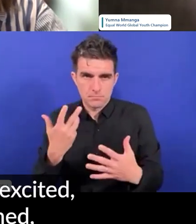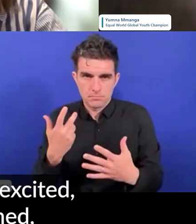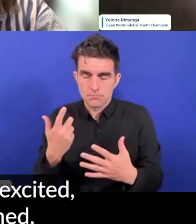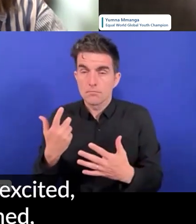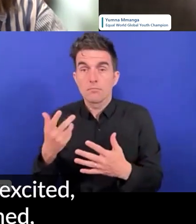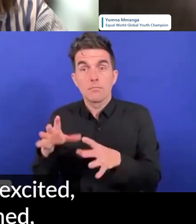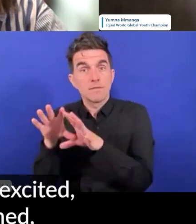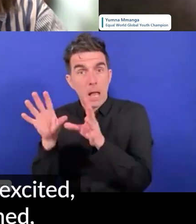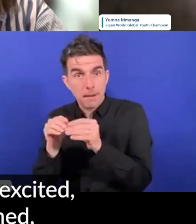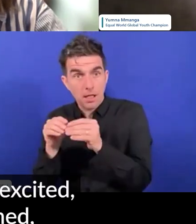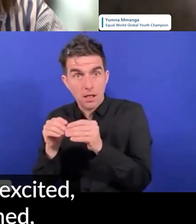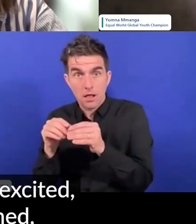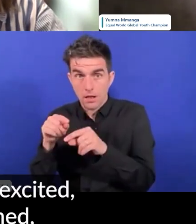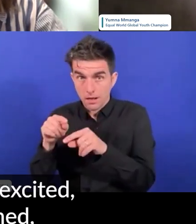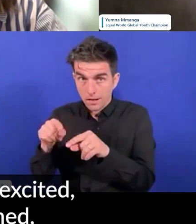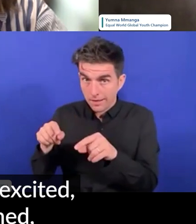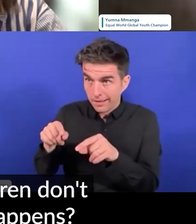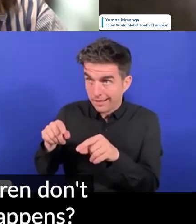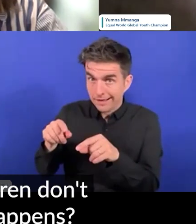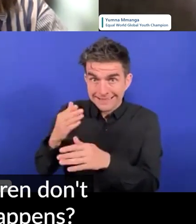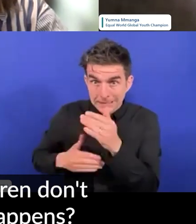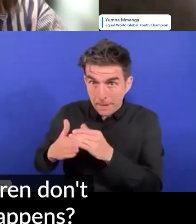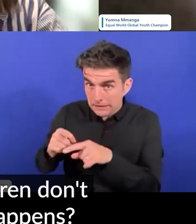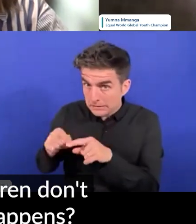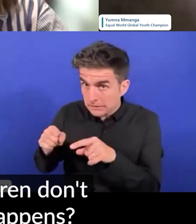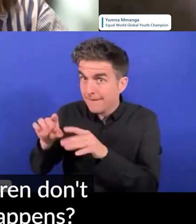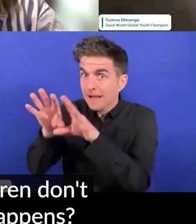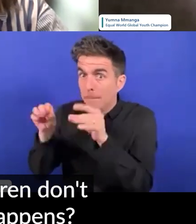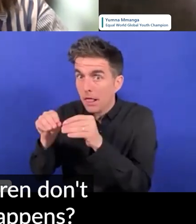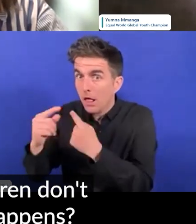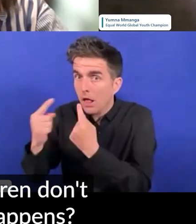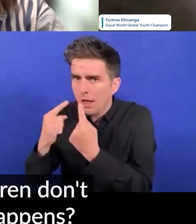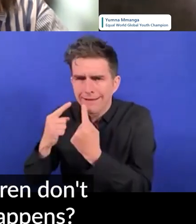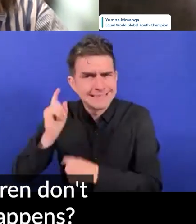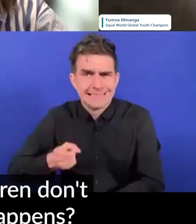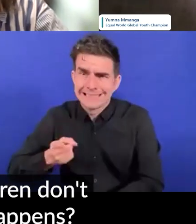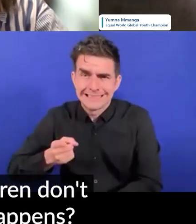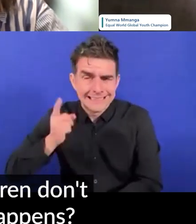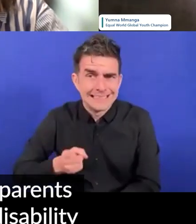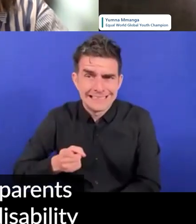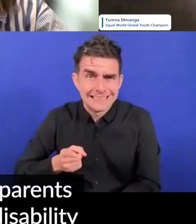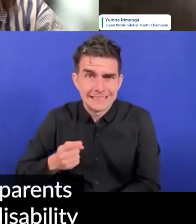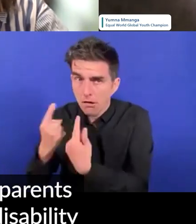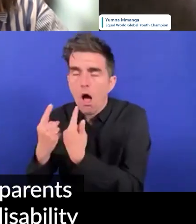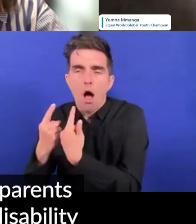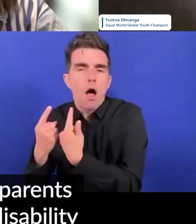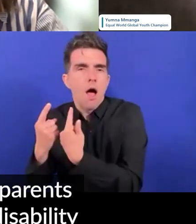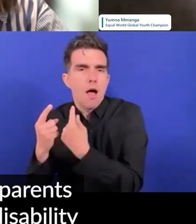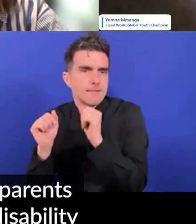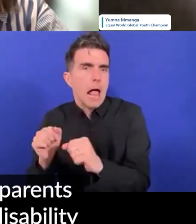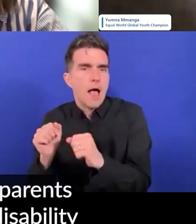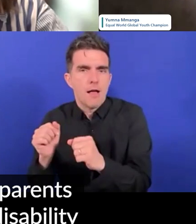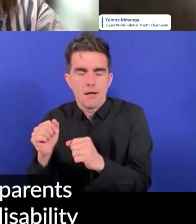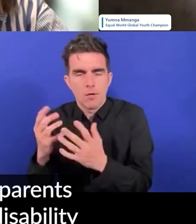accessible, the teachers are excited, they are trained, and then the children don't show up, what happens? So the voices